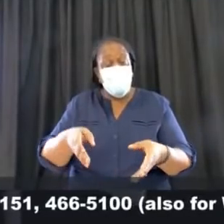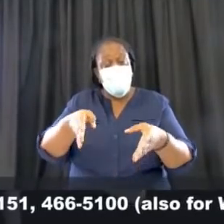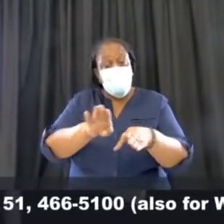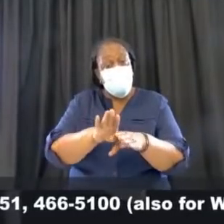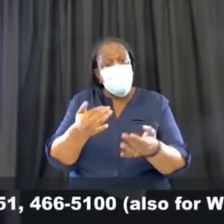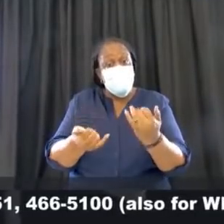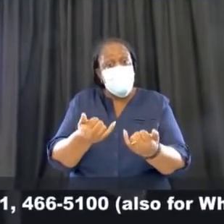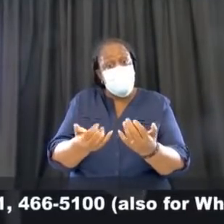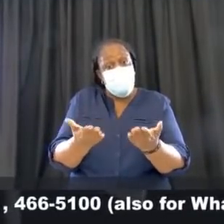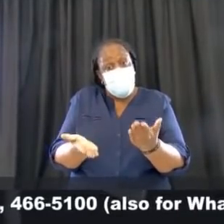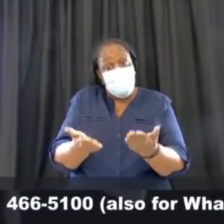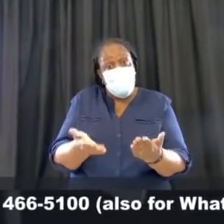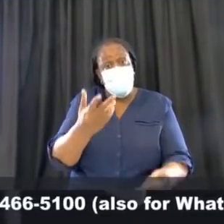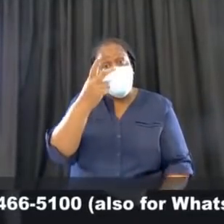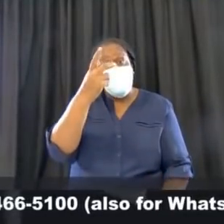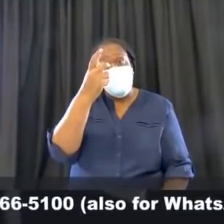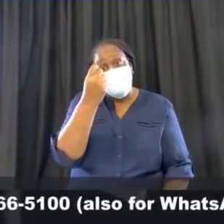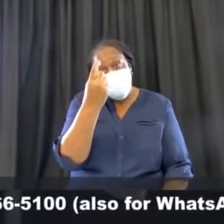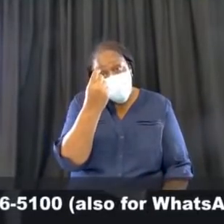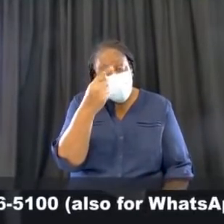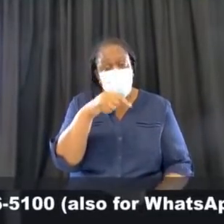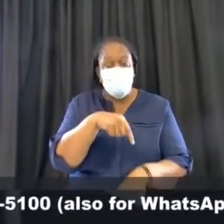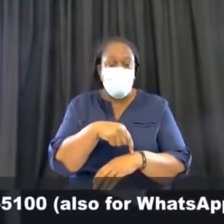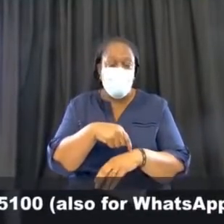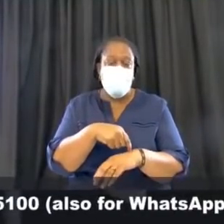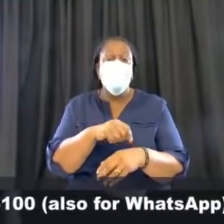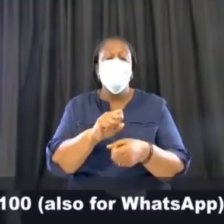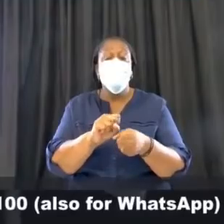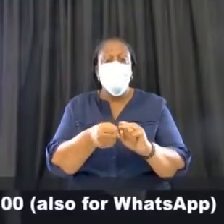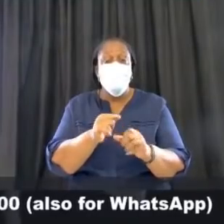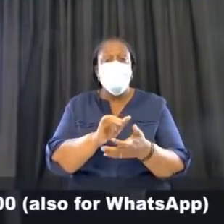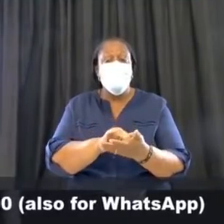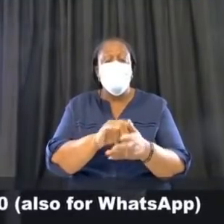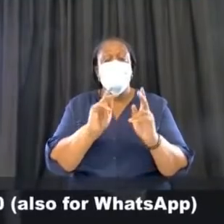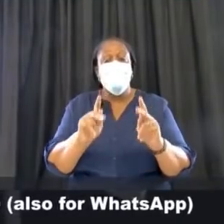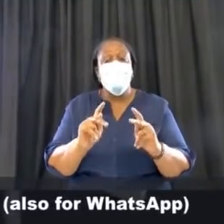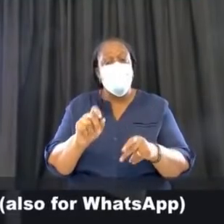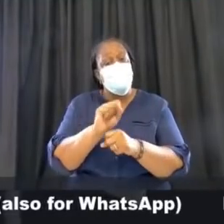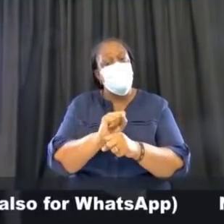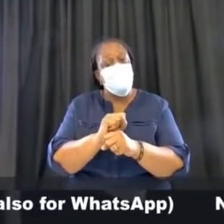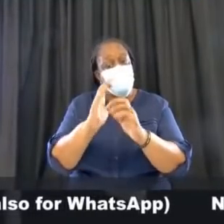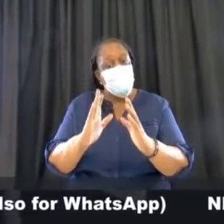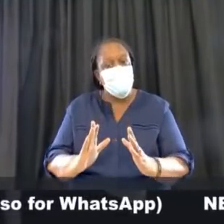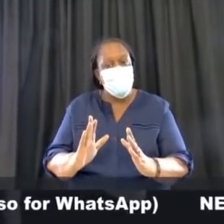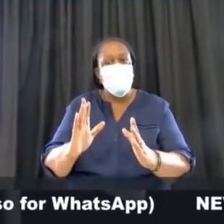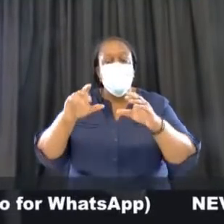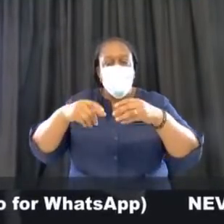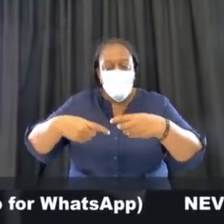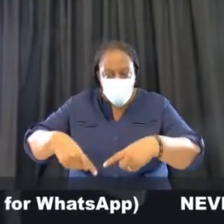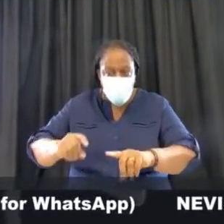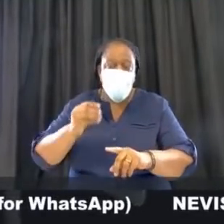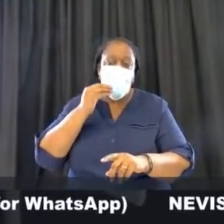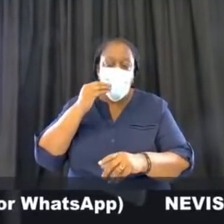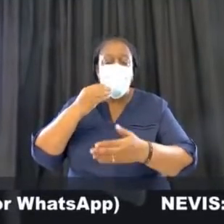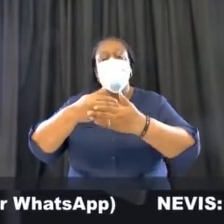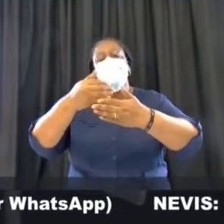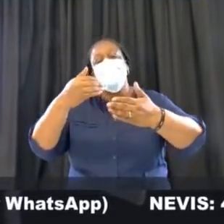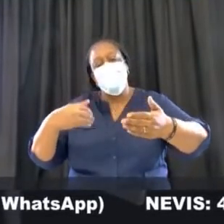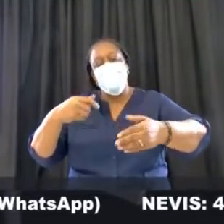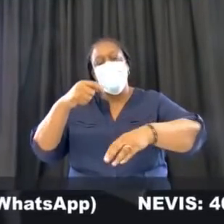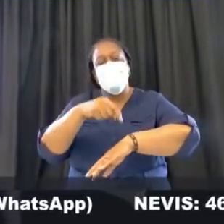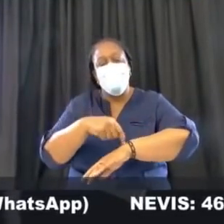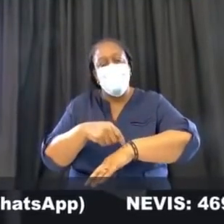to ensure that your patrons and staff can safely get home before the curfew time, bearing in mind